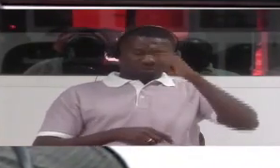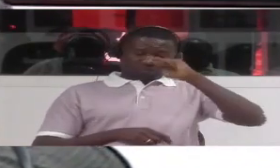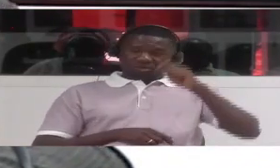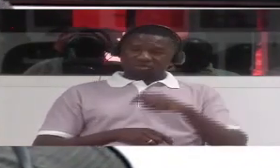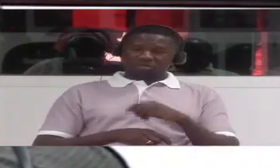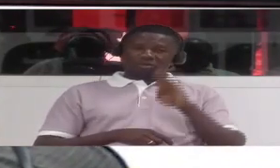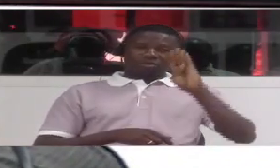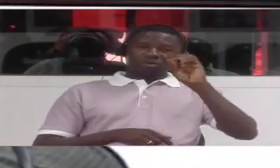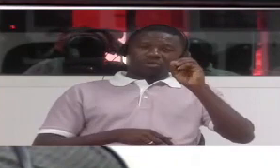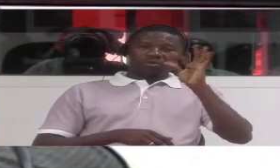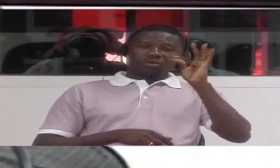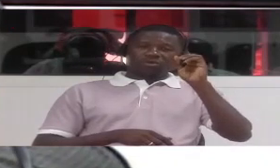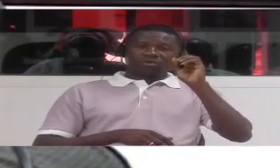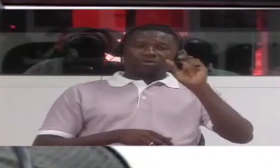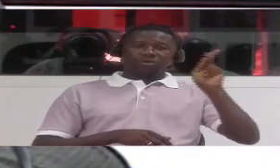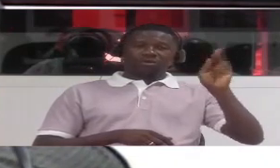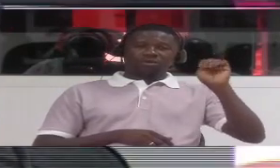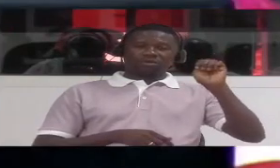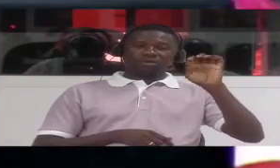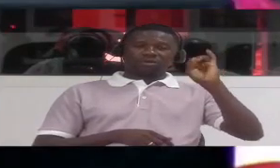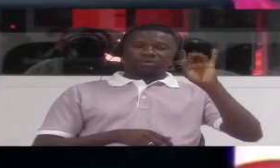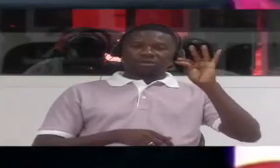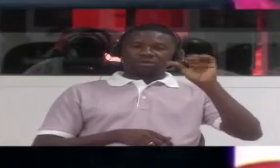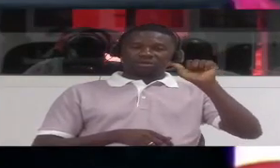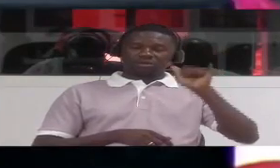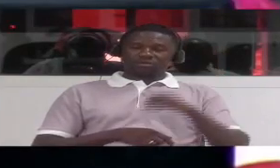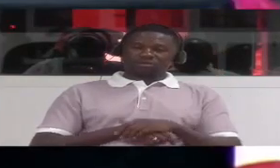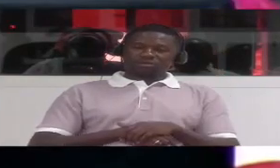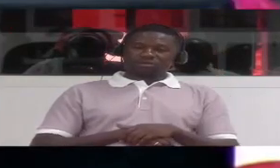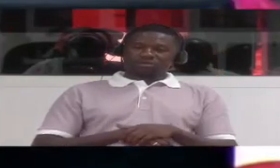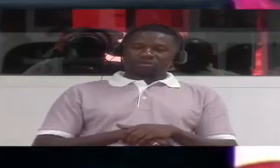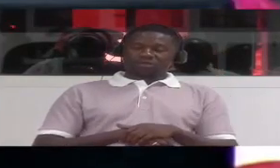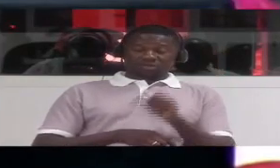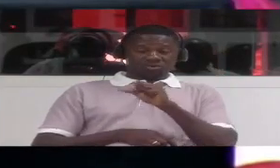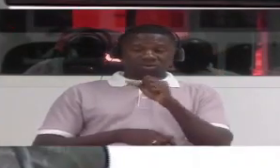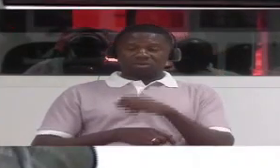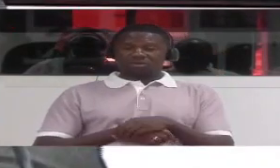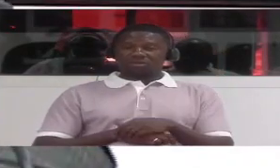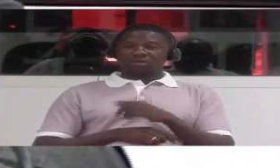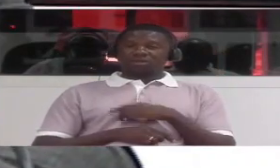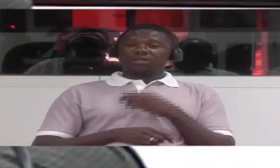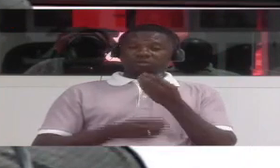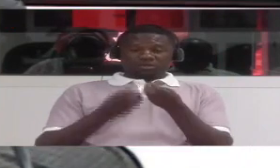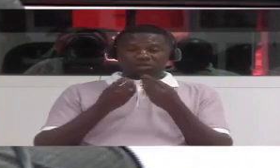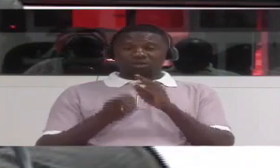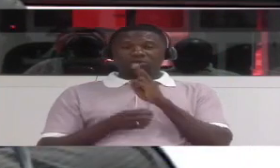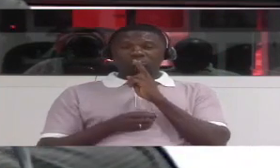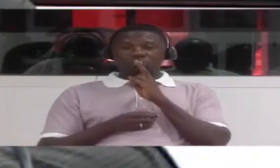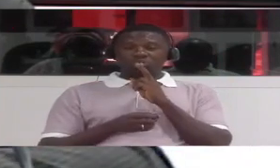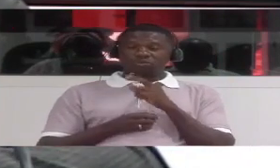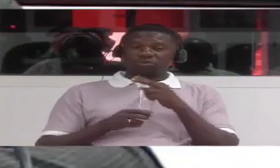I was taken there, yes. Can you tell us what happened when you arrived at the NIA? Again, I was made to